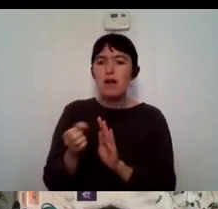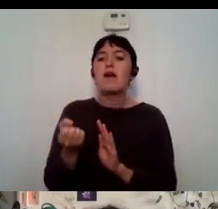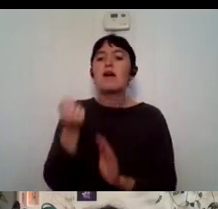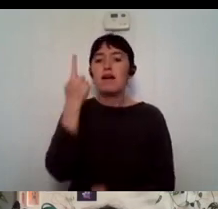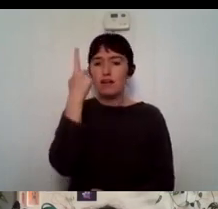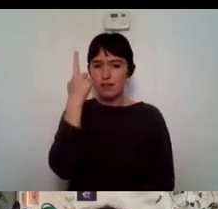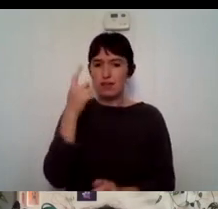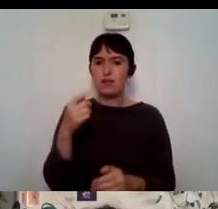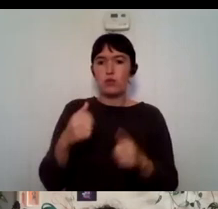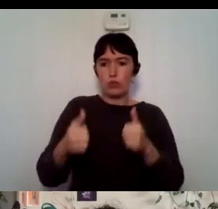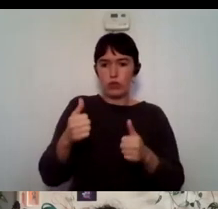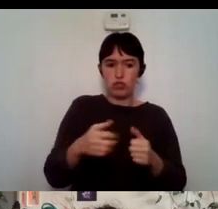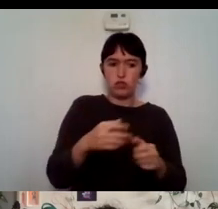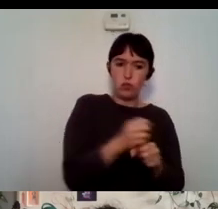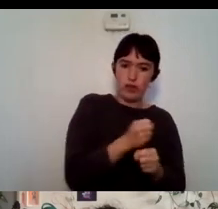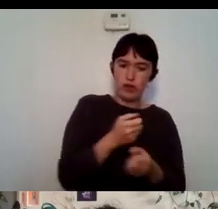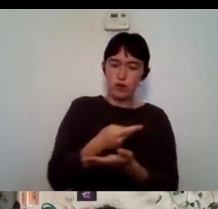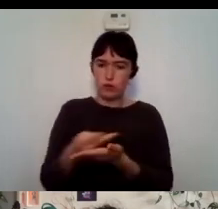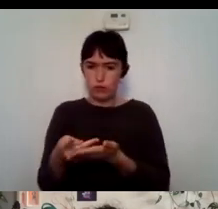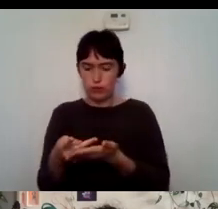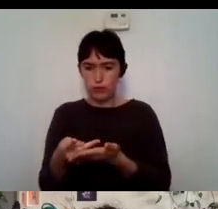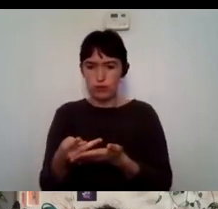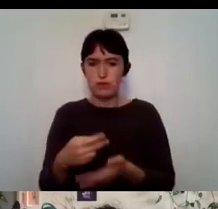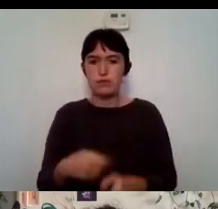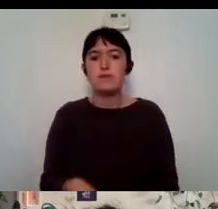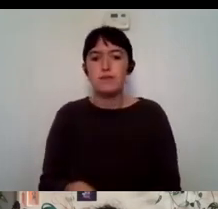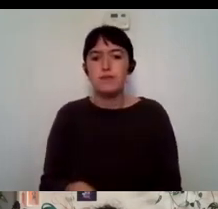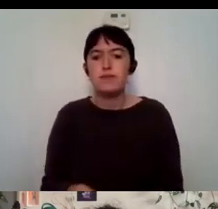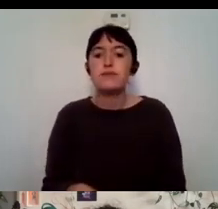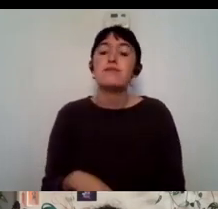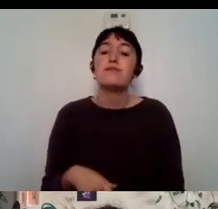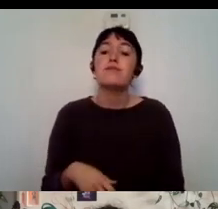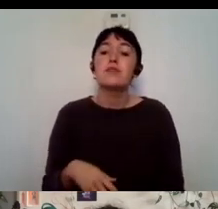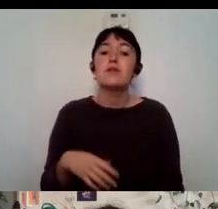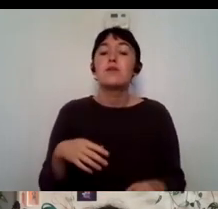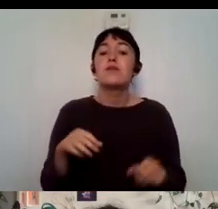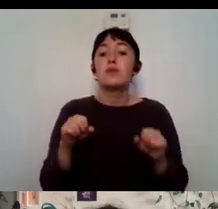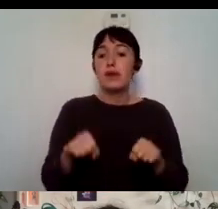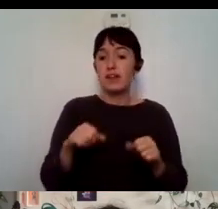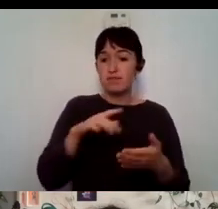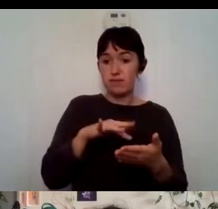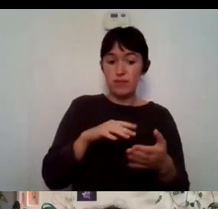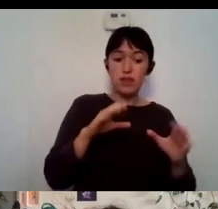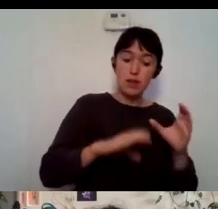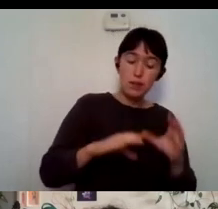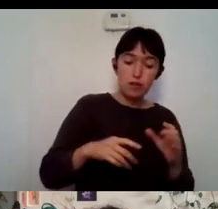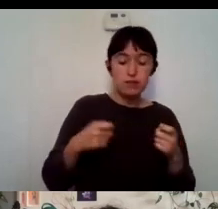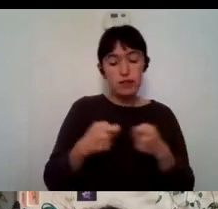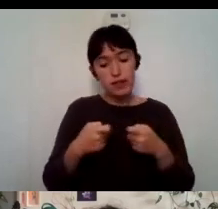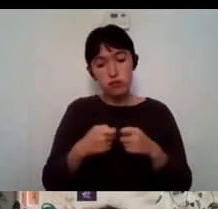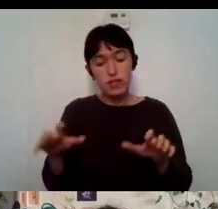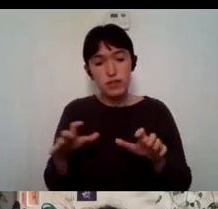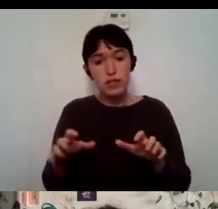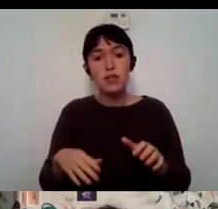complicated relationship between chemicals and electrical activity. But when we look, and this is data that